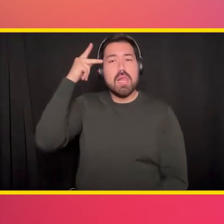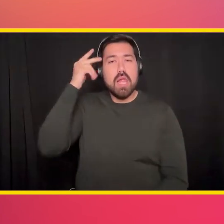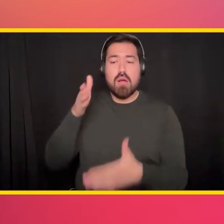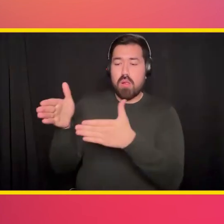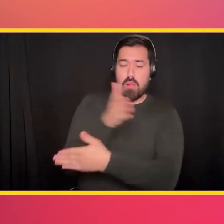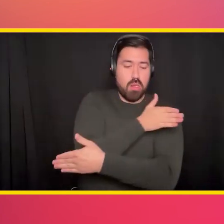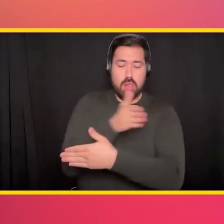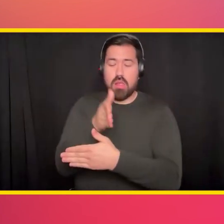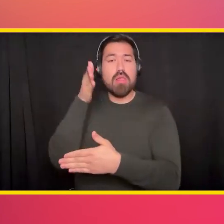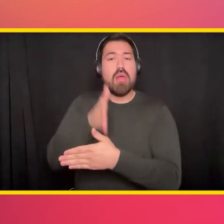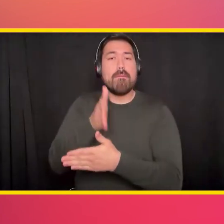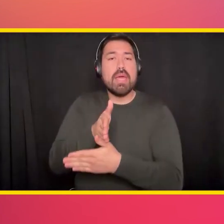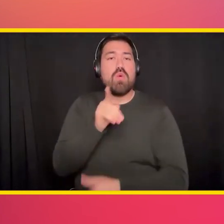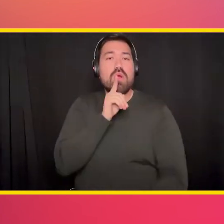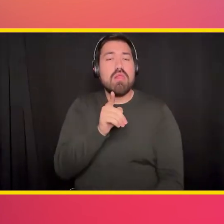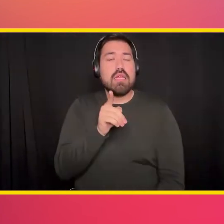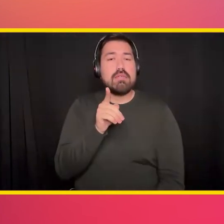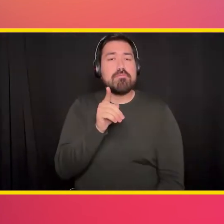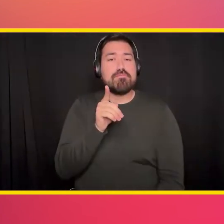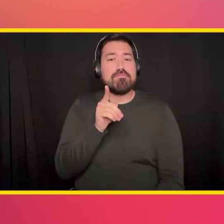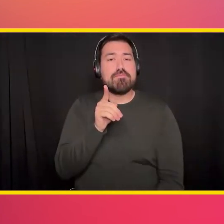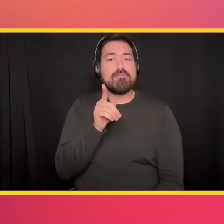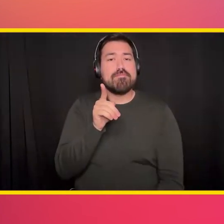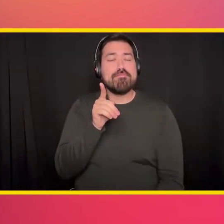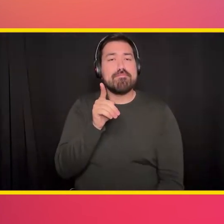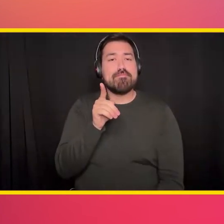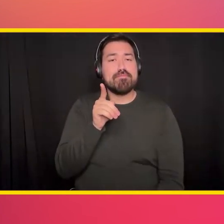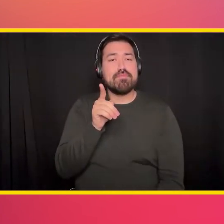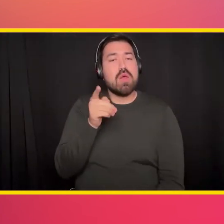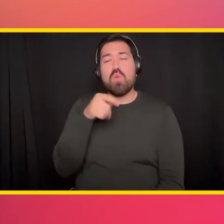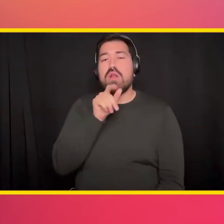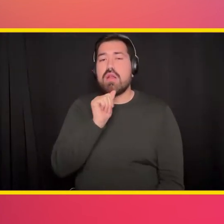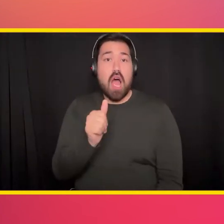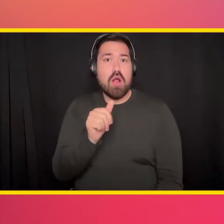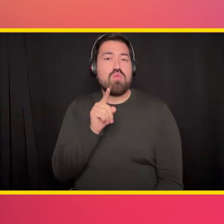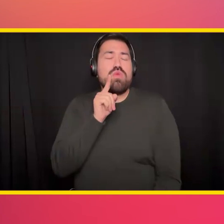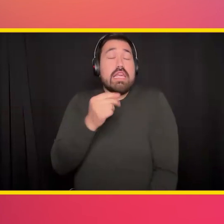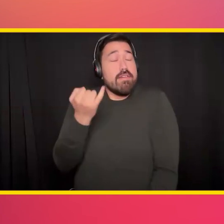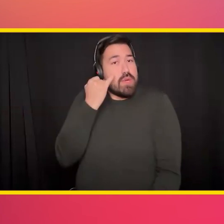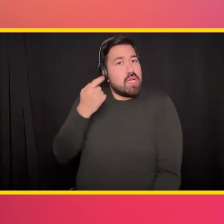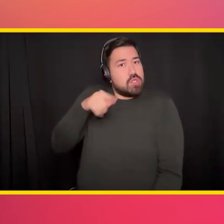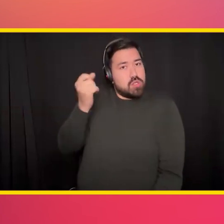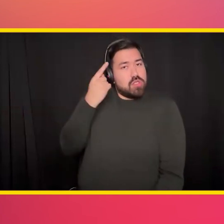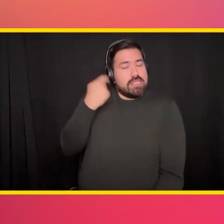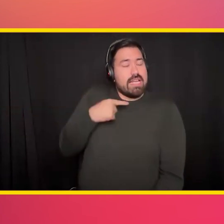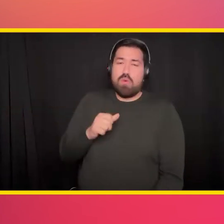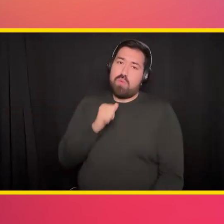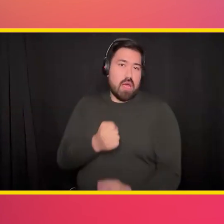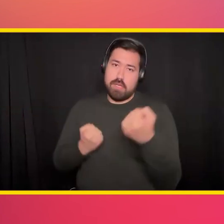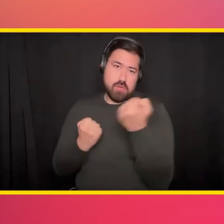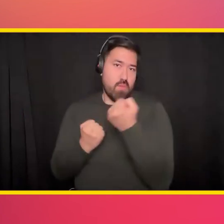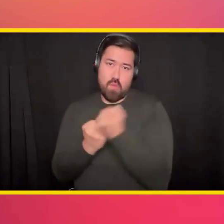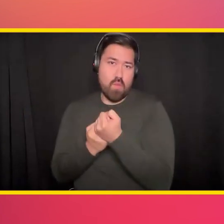spectrum, I think would not support the things that they think that would not support what they're actually supporting